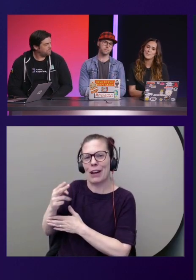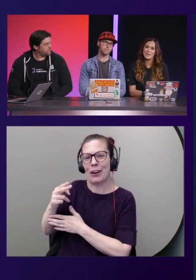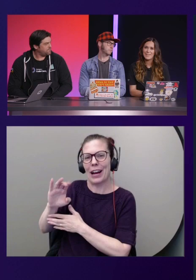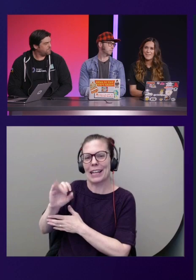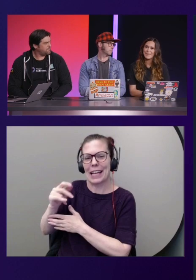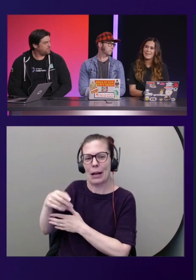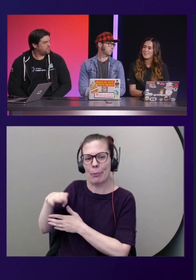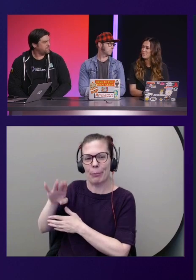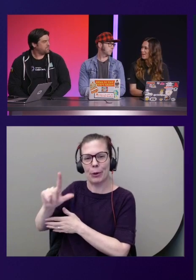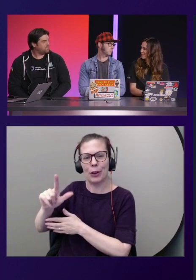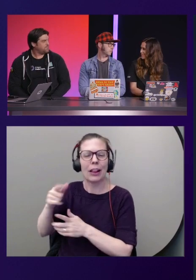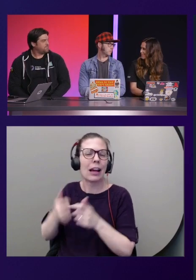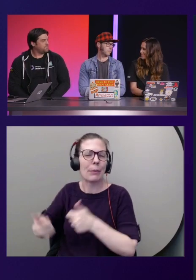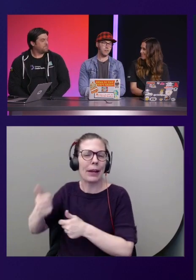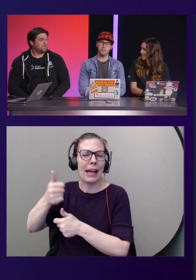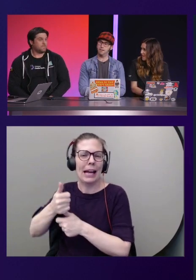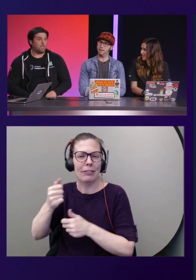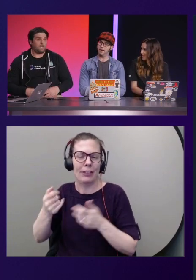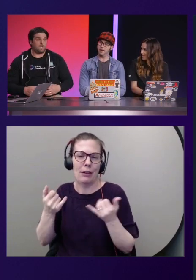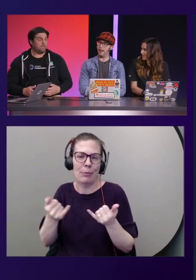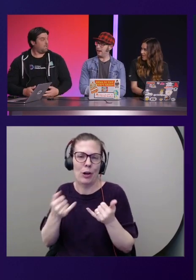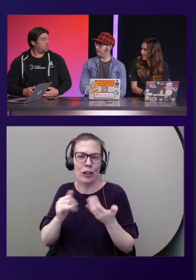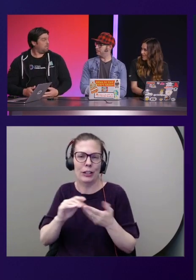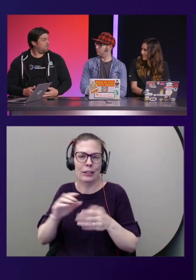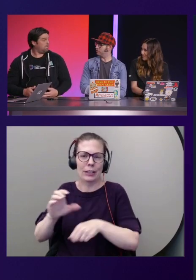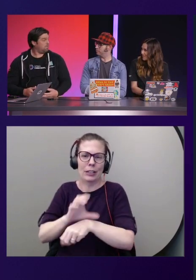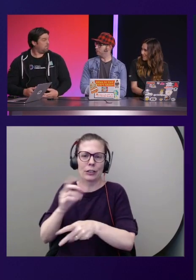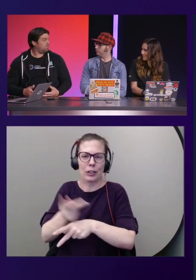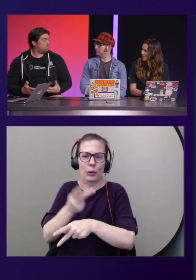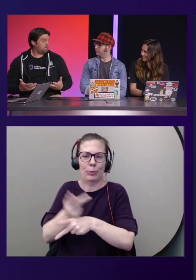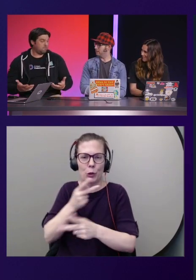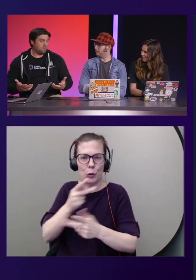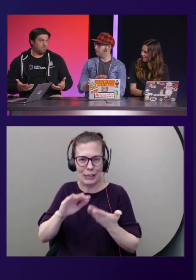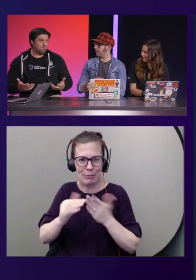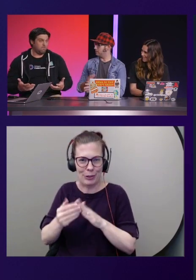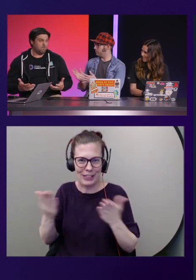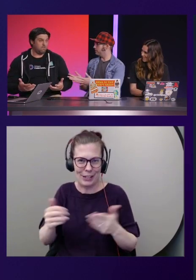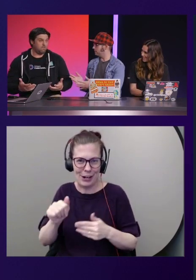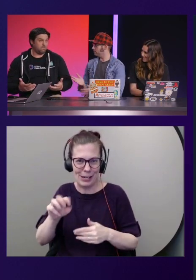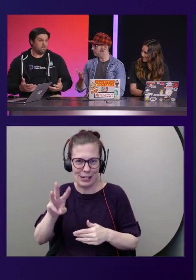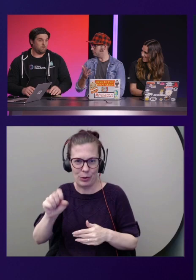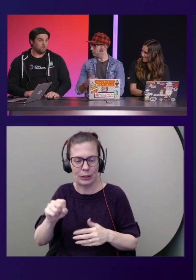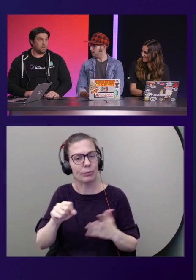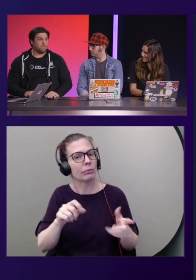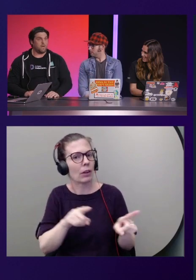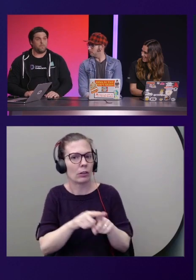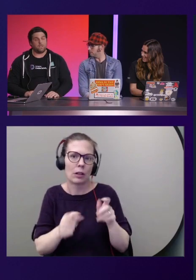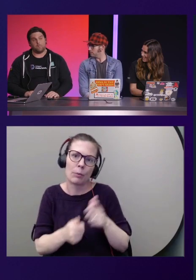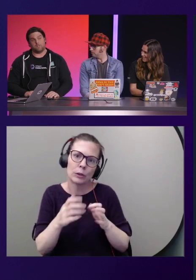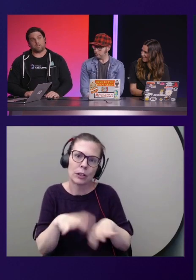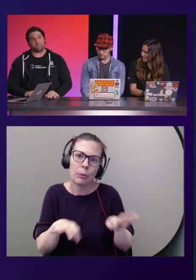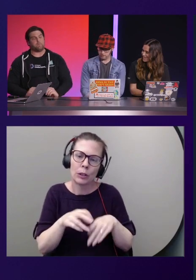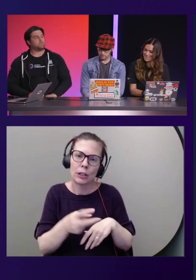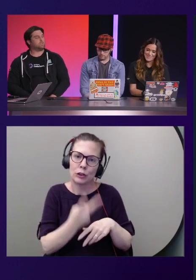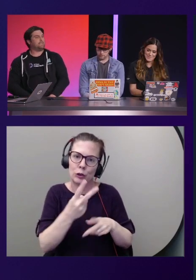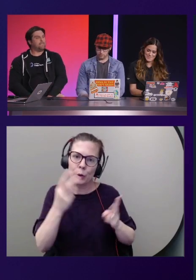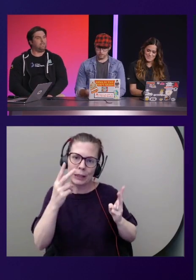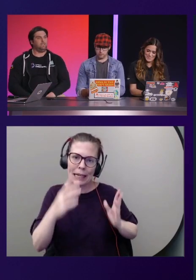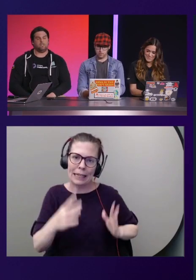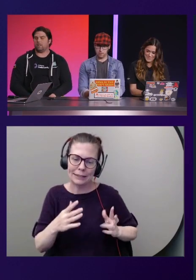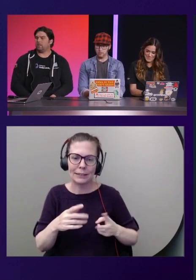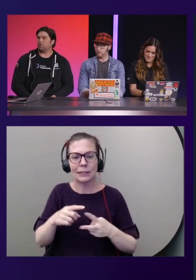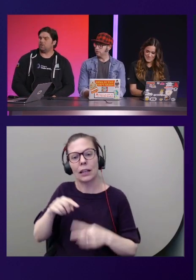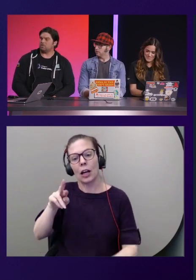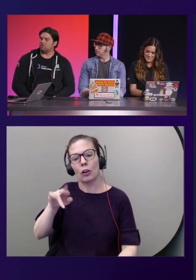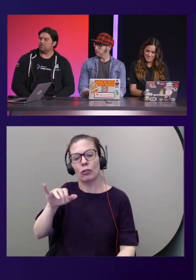compute community here at AWS. And most importantly, our two guests. Please introduce yourself. Ryan Bachman. I'm a DevOps specialist SA